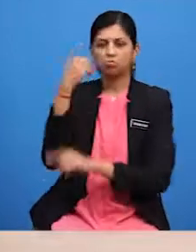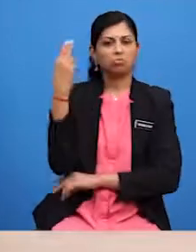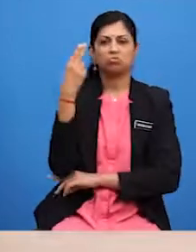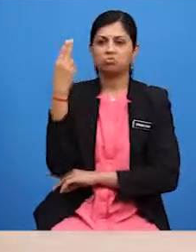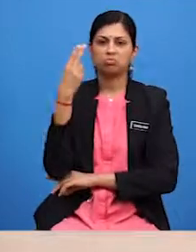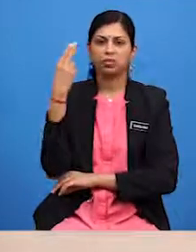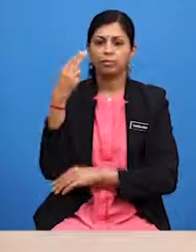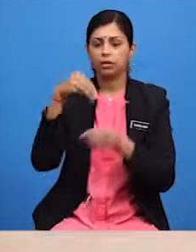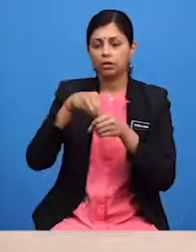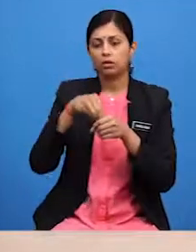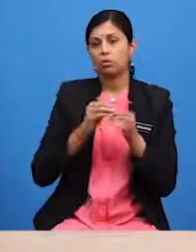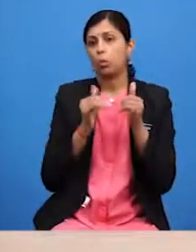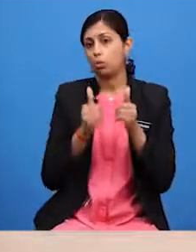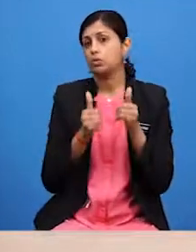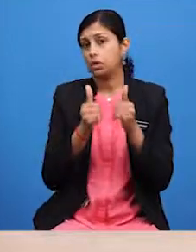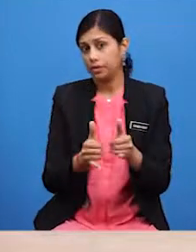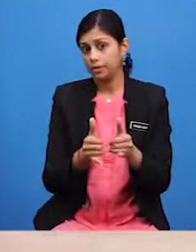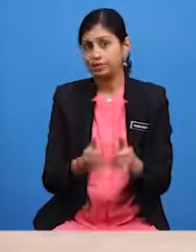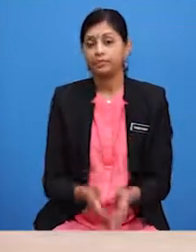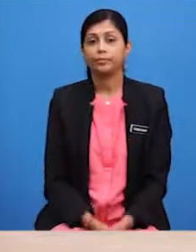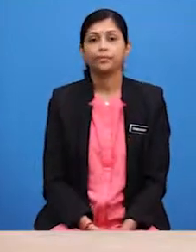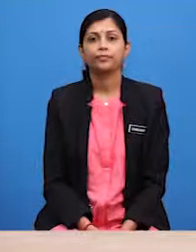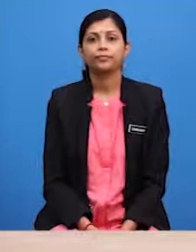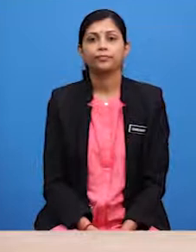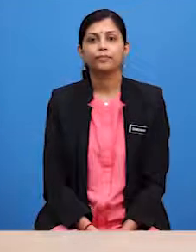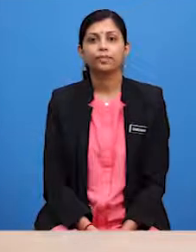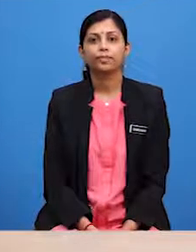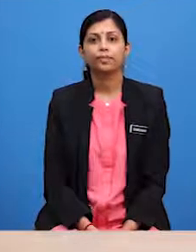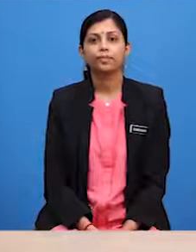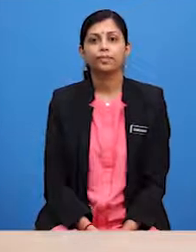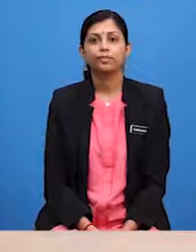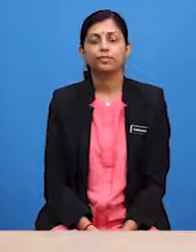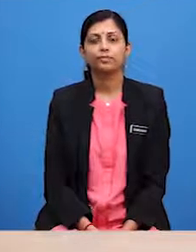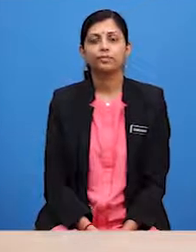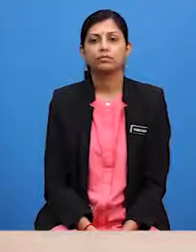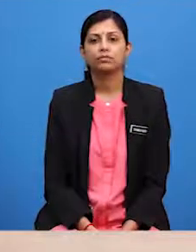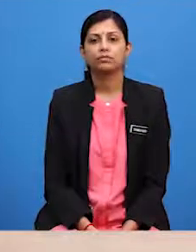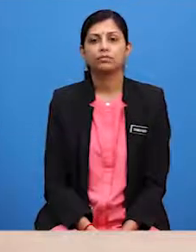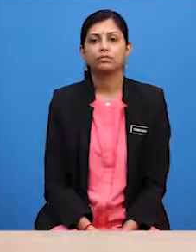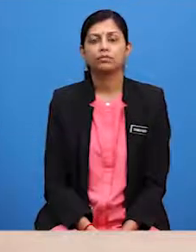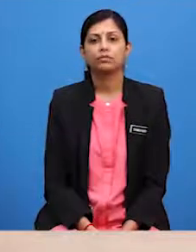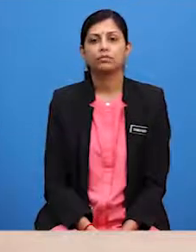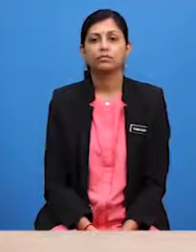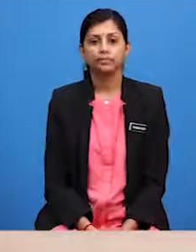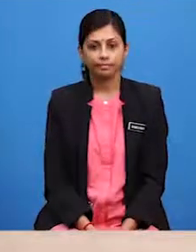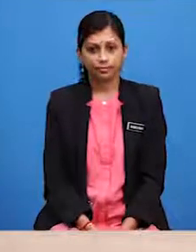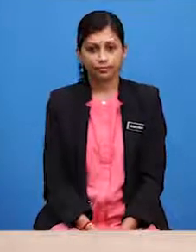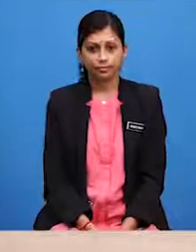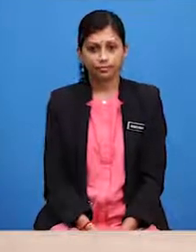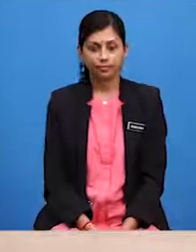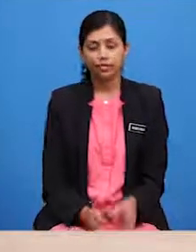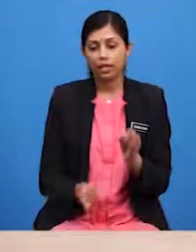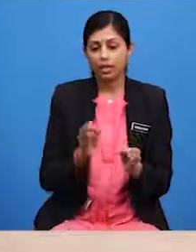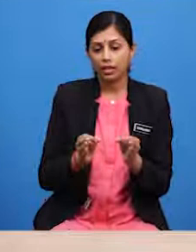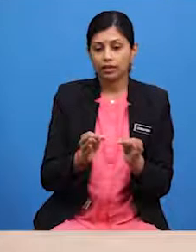Australia. Lastly, do not leave the vehicle if you break down in the middle of nowhere. If